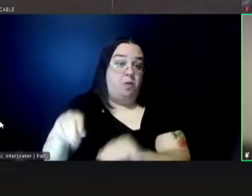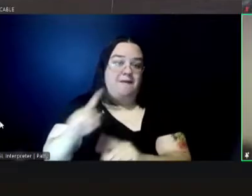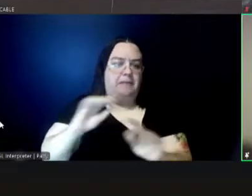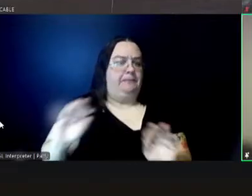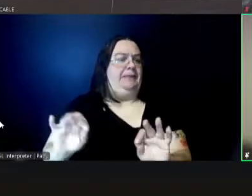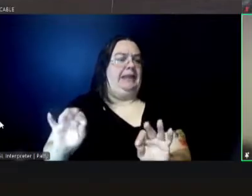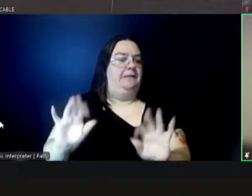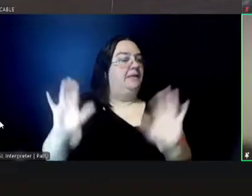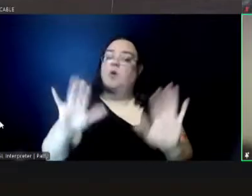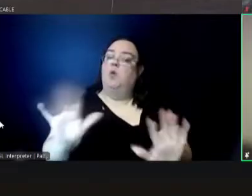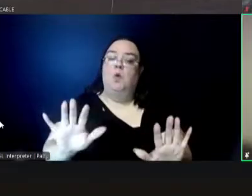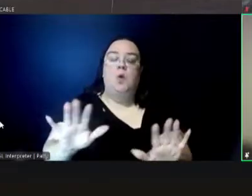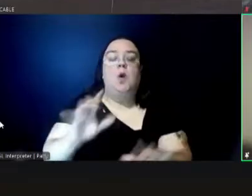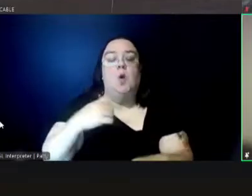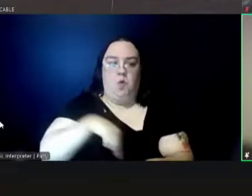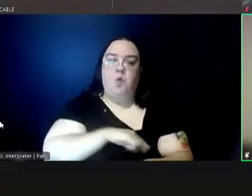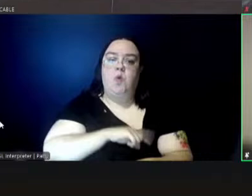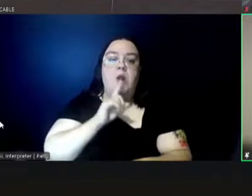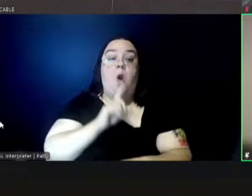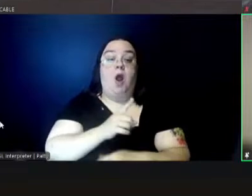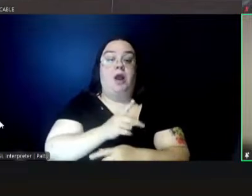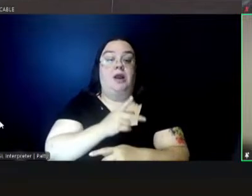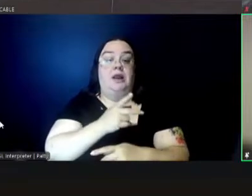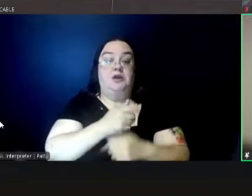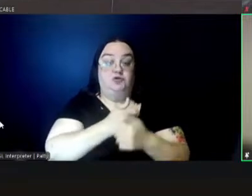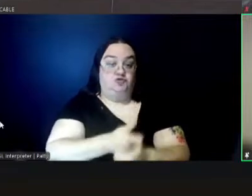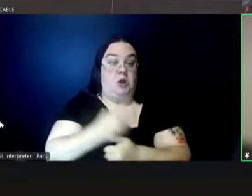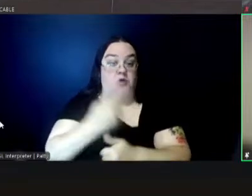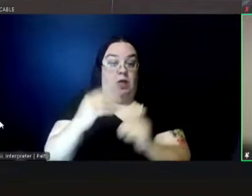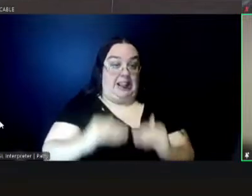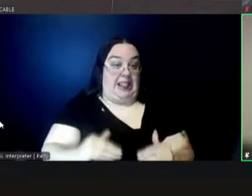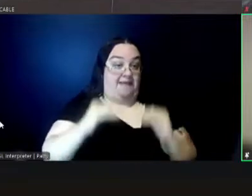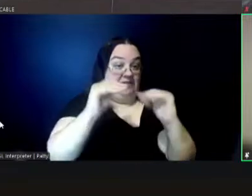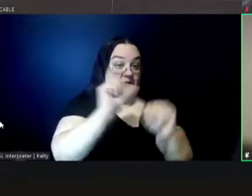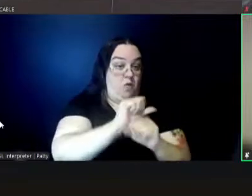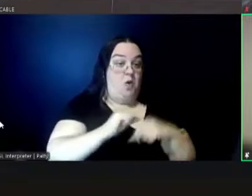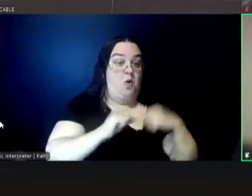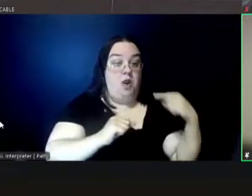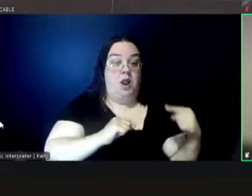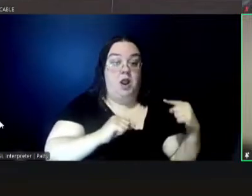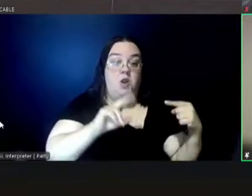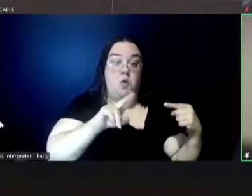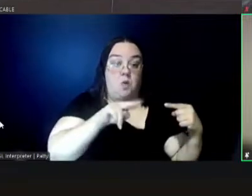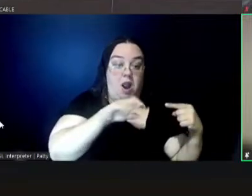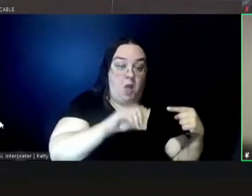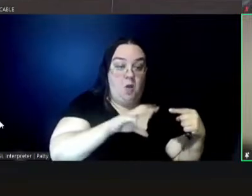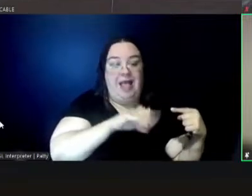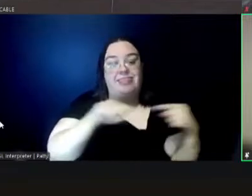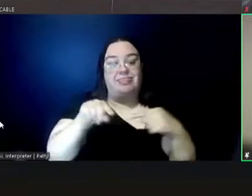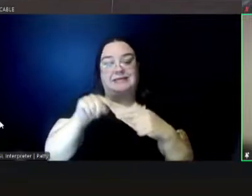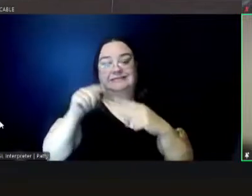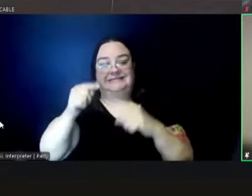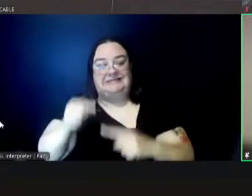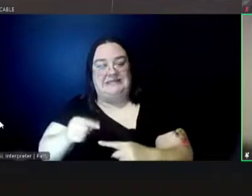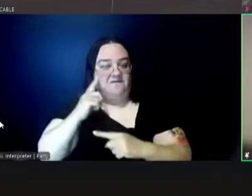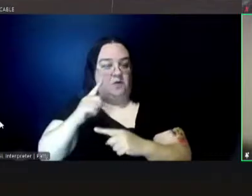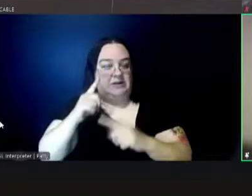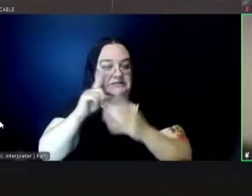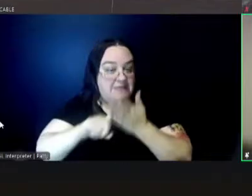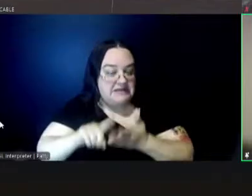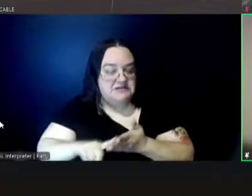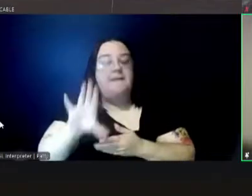are tracking two levels of work. One is UNO and the details for inspections, but we have an